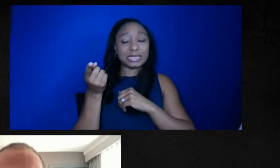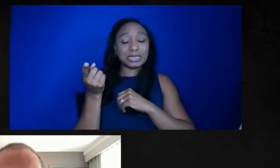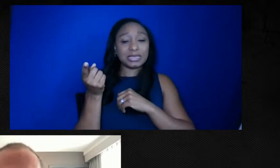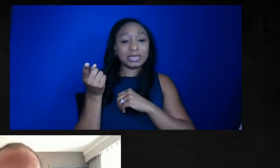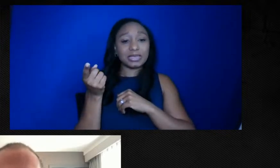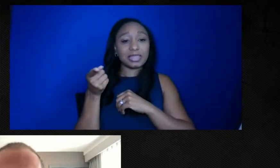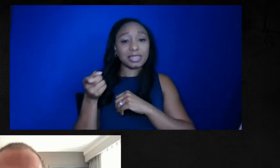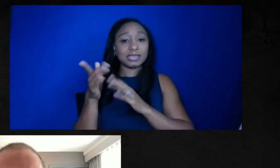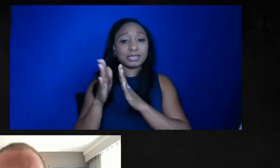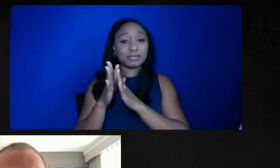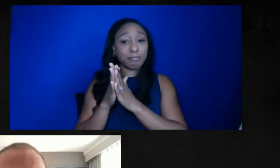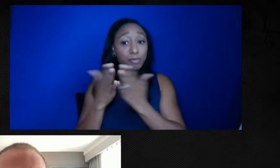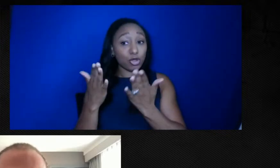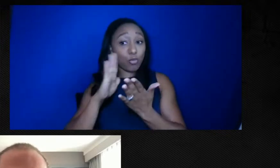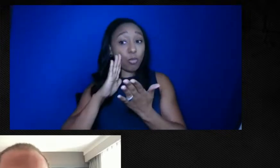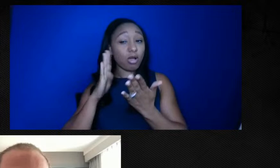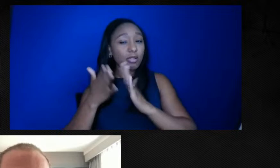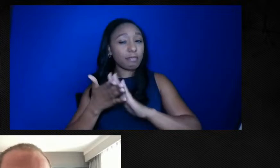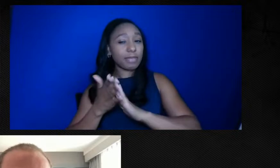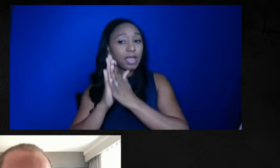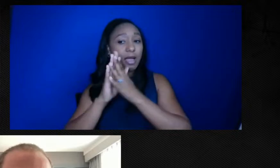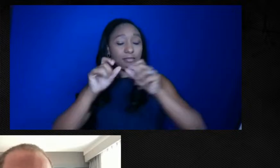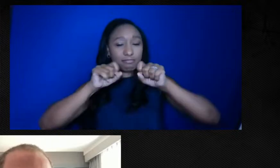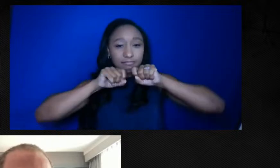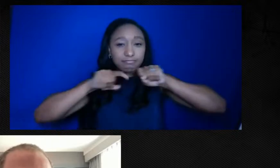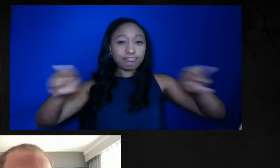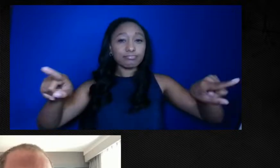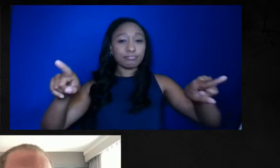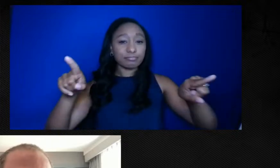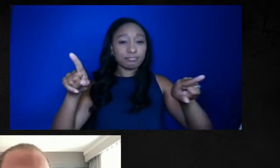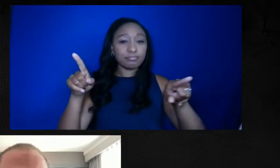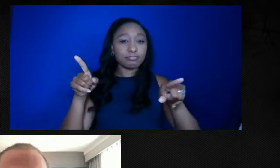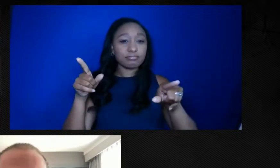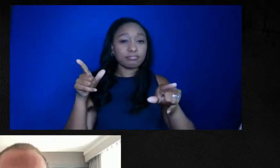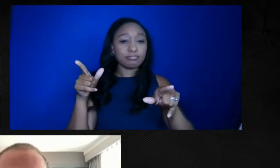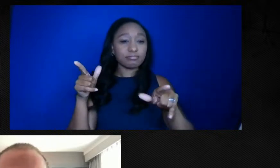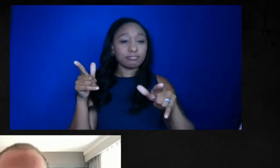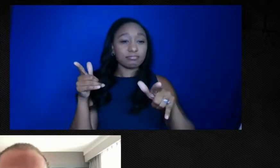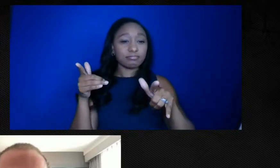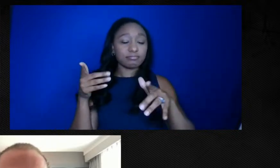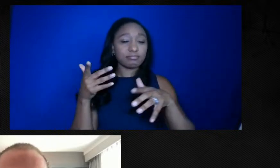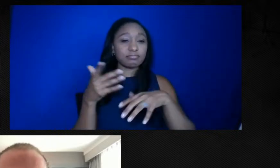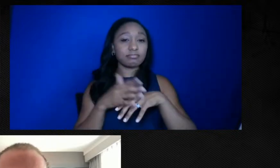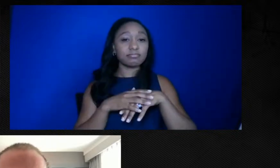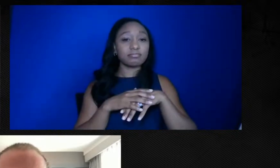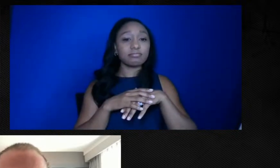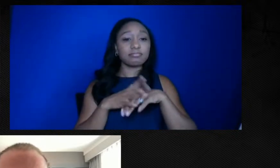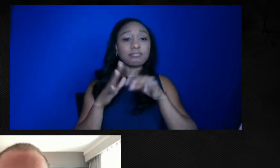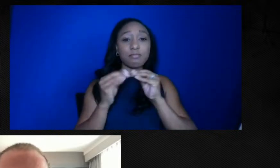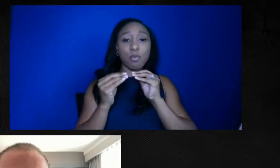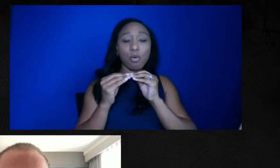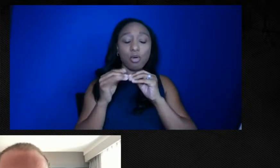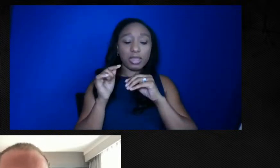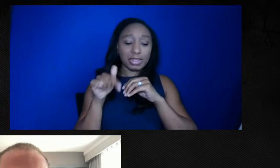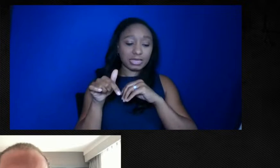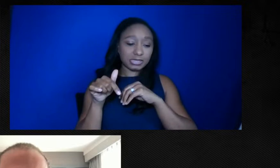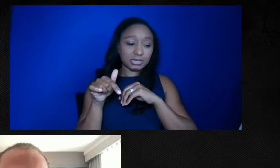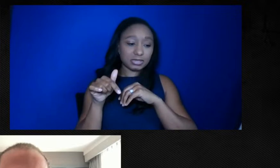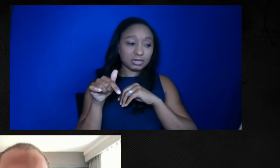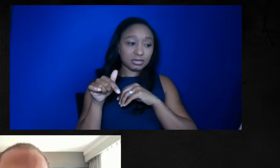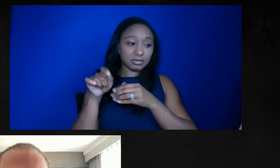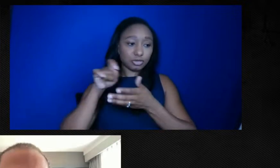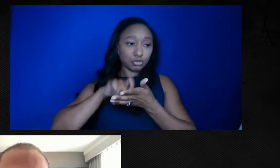will reach a wider audience as the years go by. There is a script based on this book of